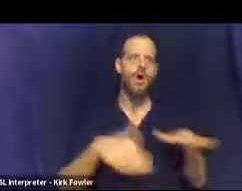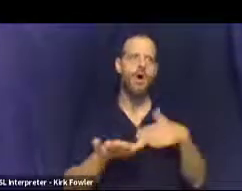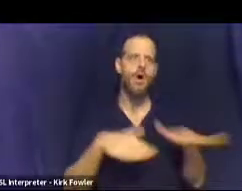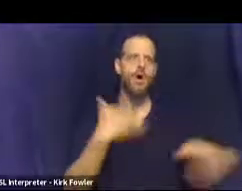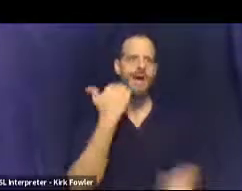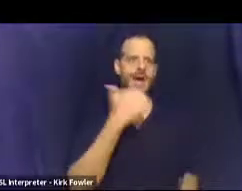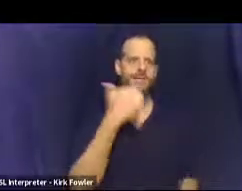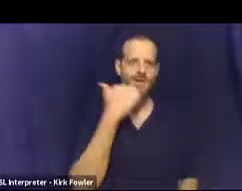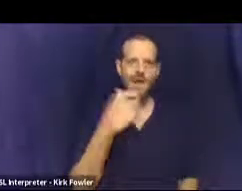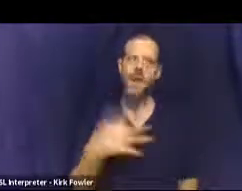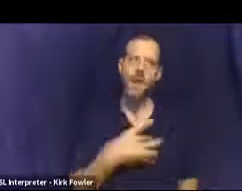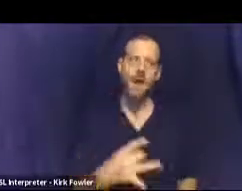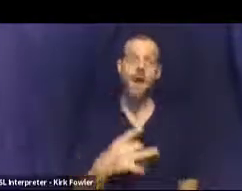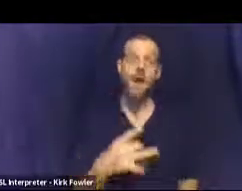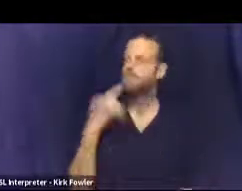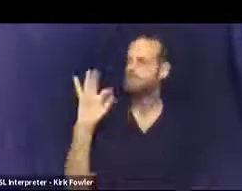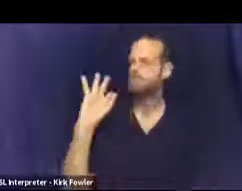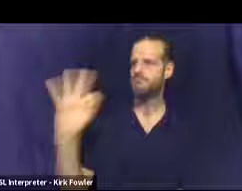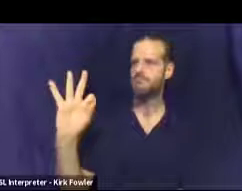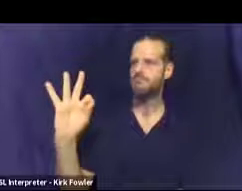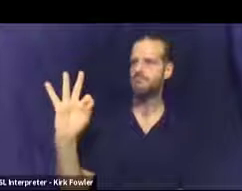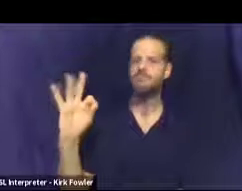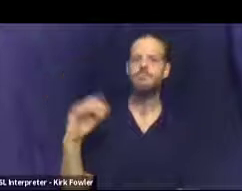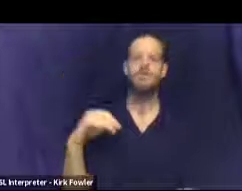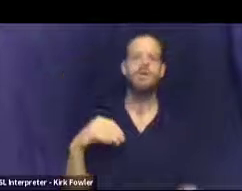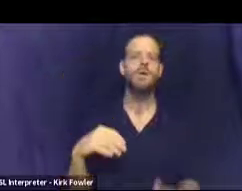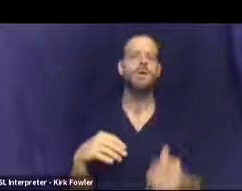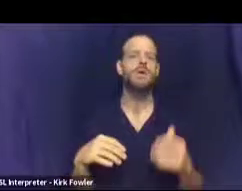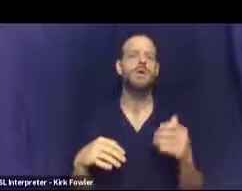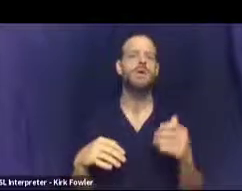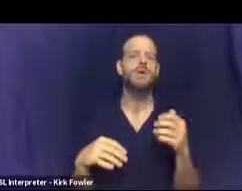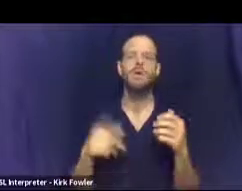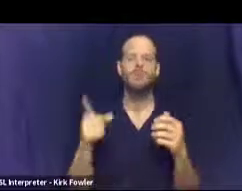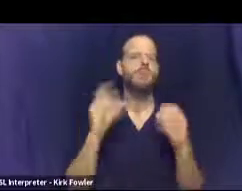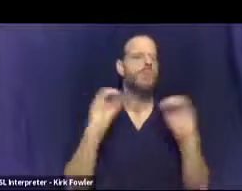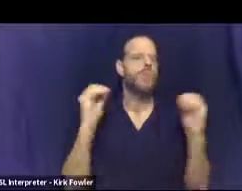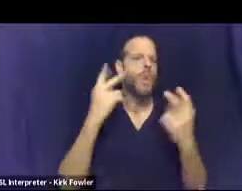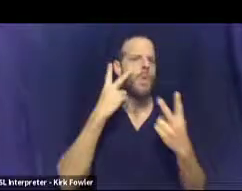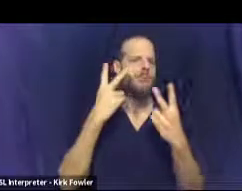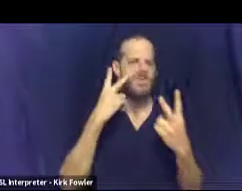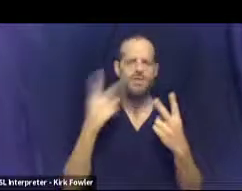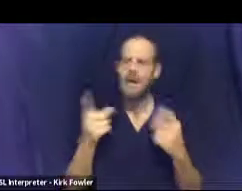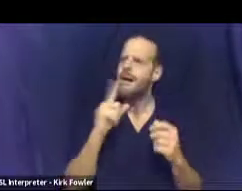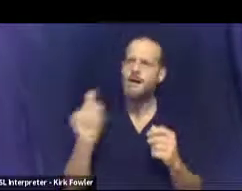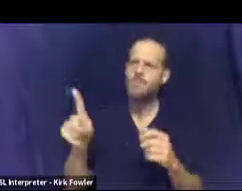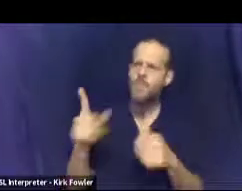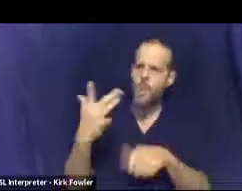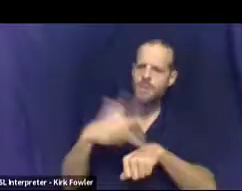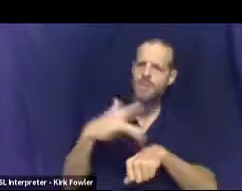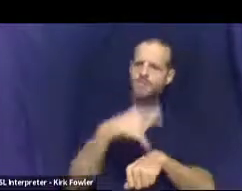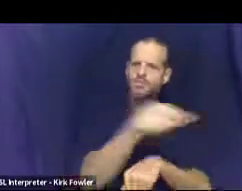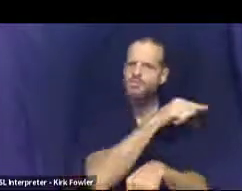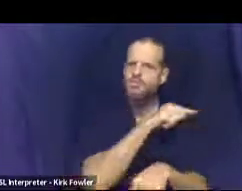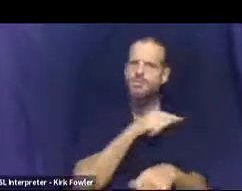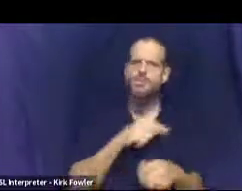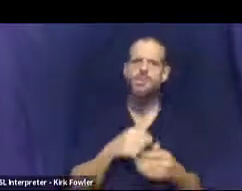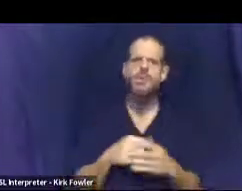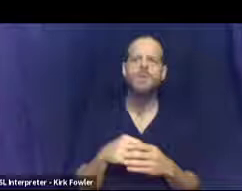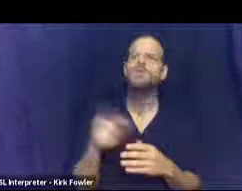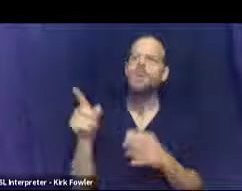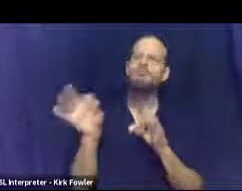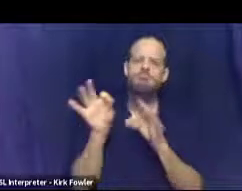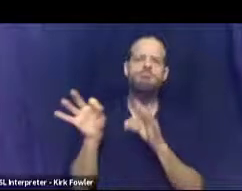likes that. And I said, OK, great. What does he touch? Because this child had no vision and I believe some hearing loss at that time as well.